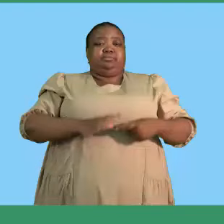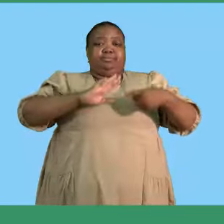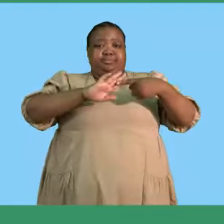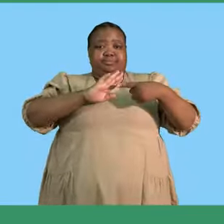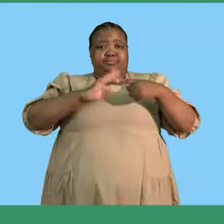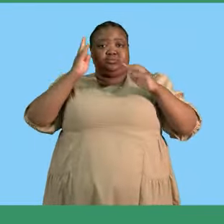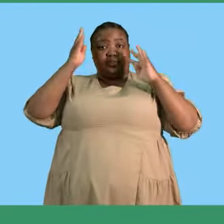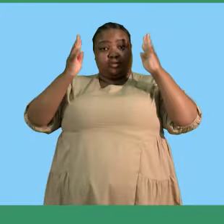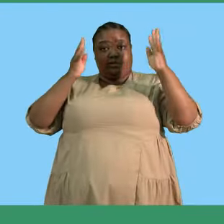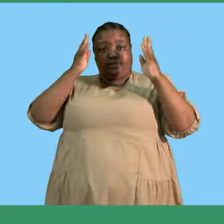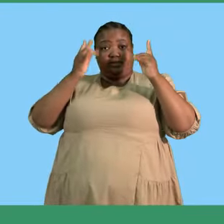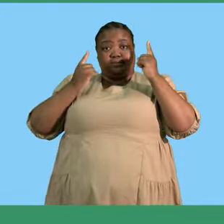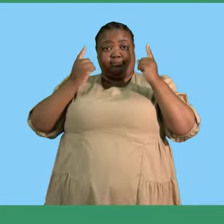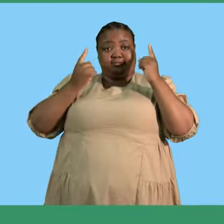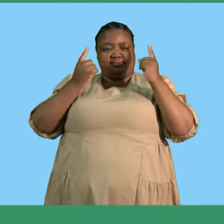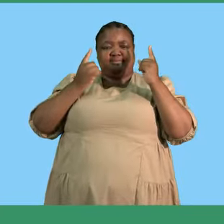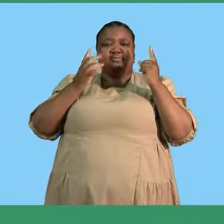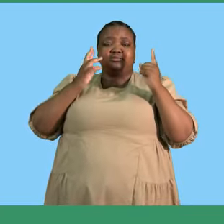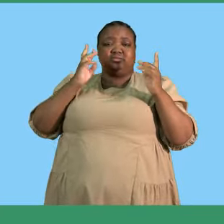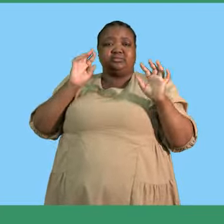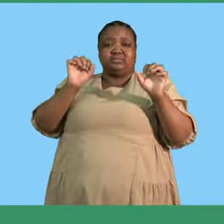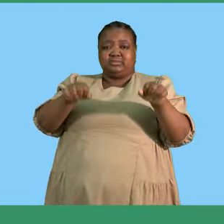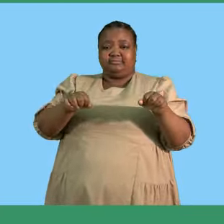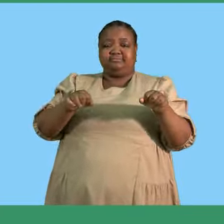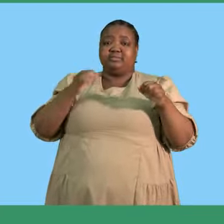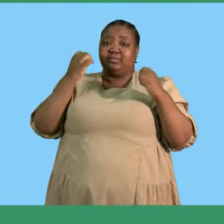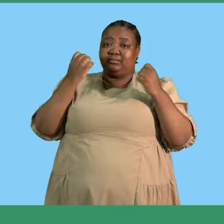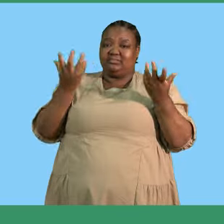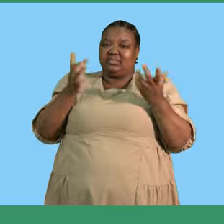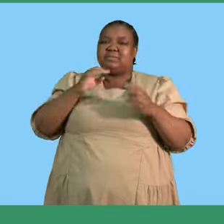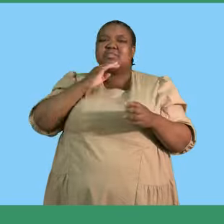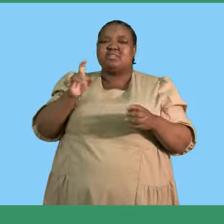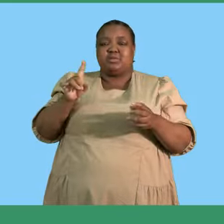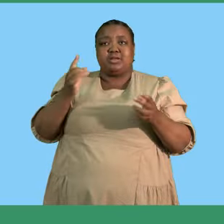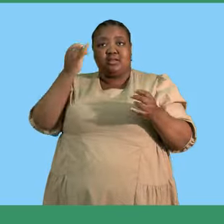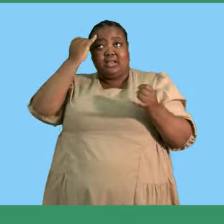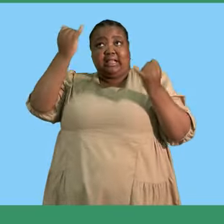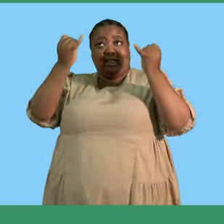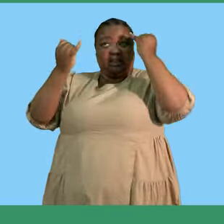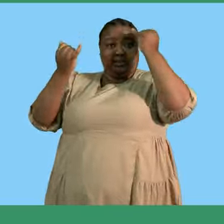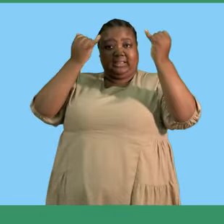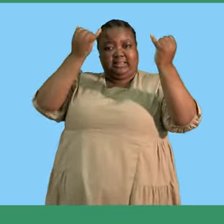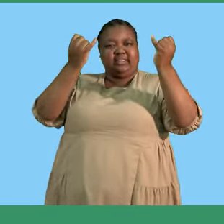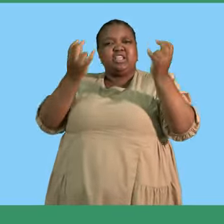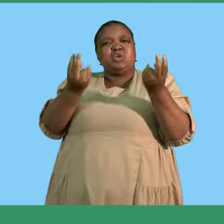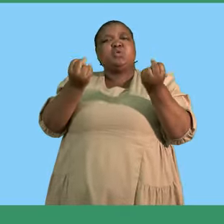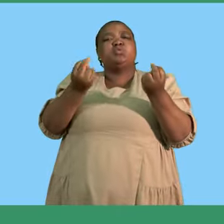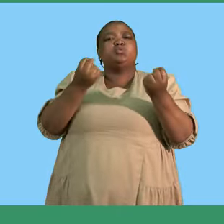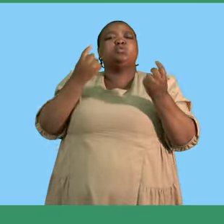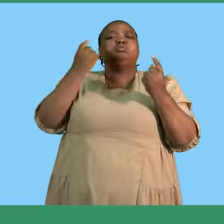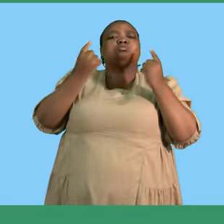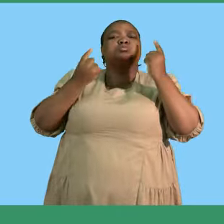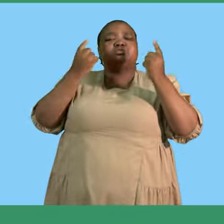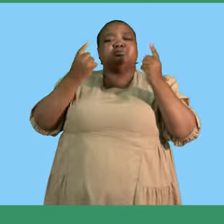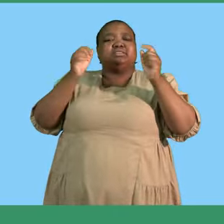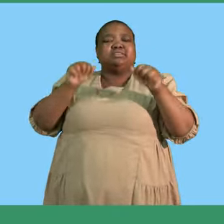lesson. So creative thinking, reminder, is that it is the ability to think of new ideas. Now,